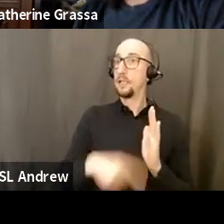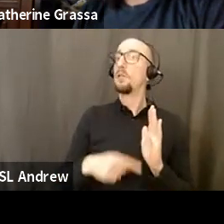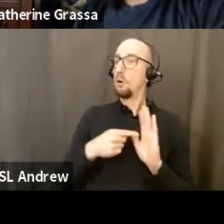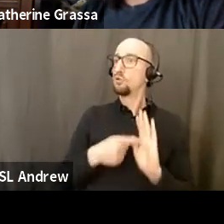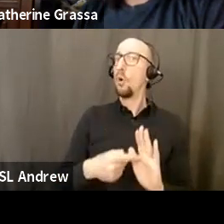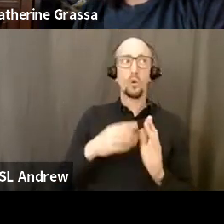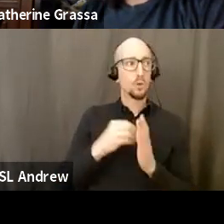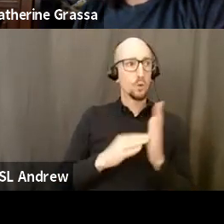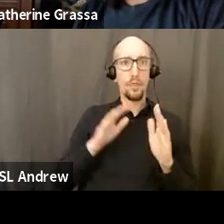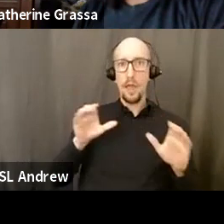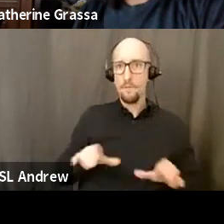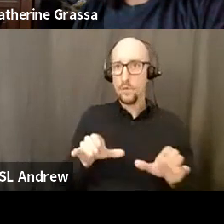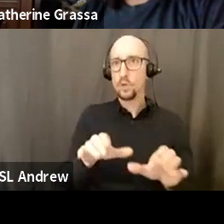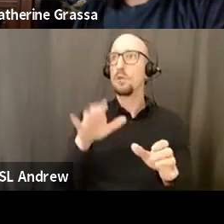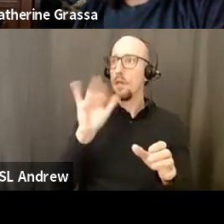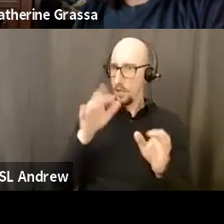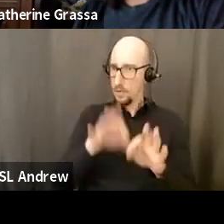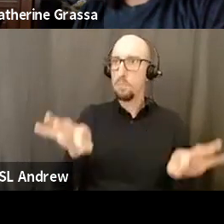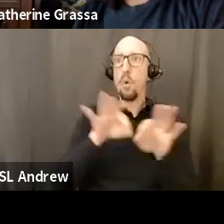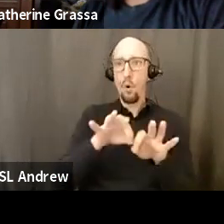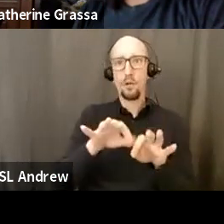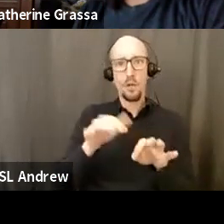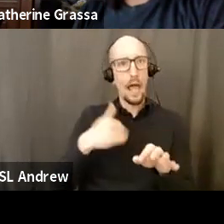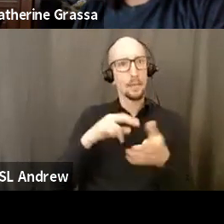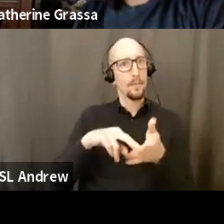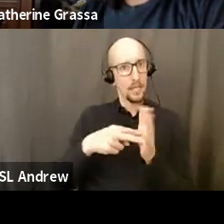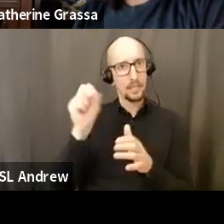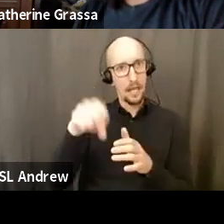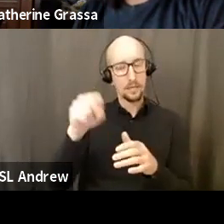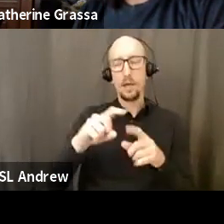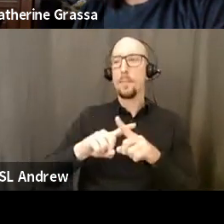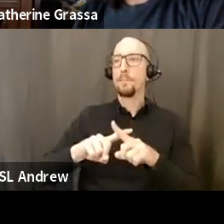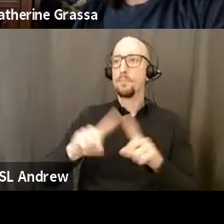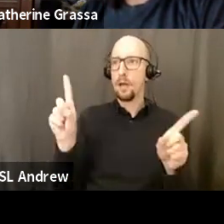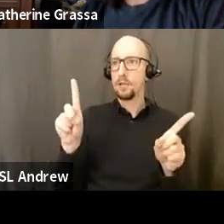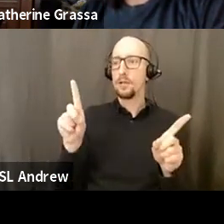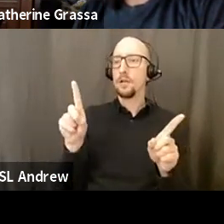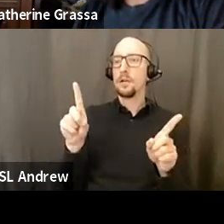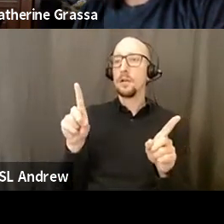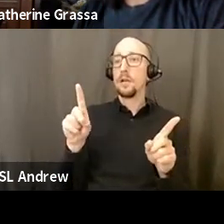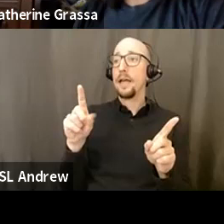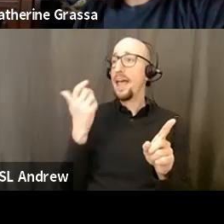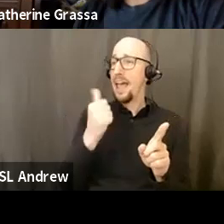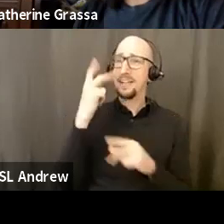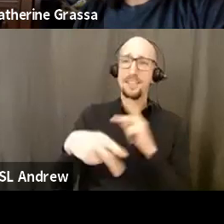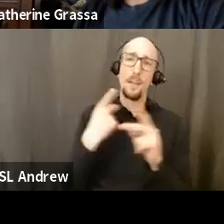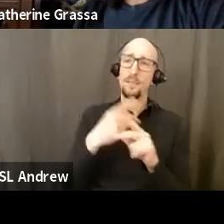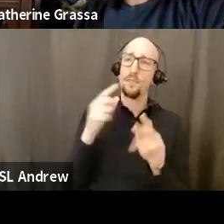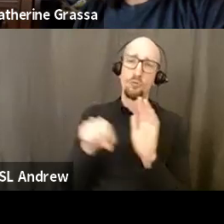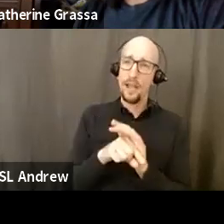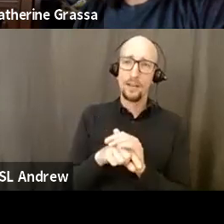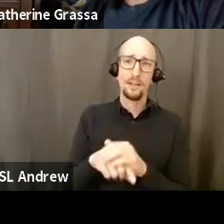and certainly is an important and meaningful mark, but that a grade of any type,